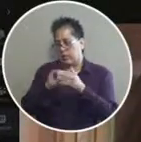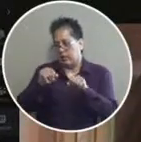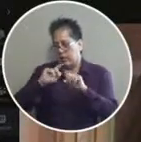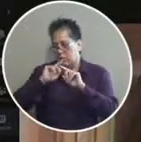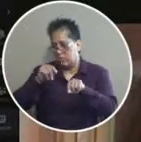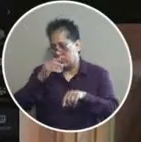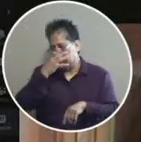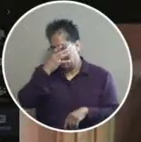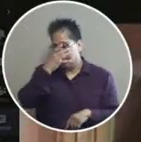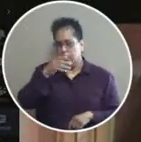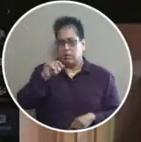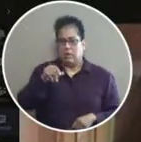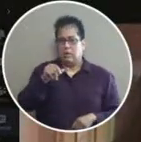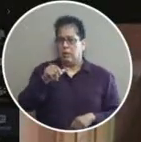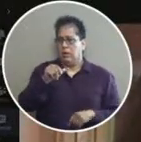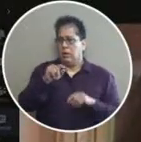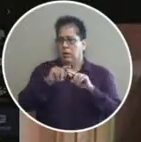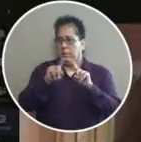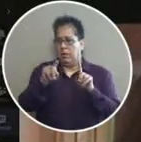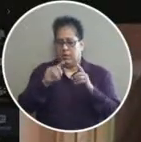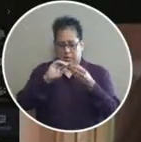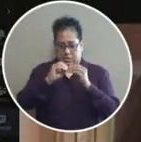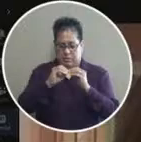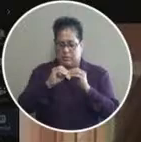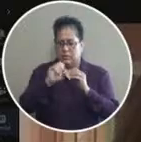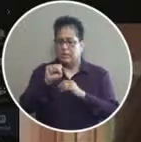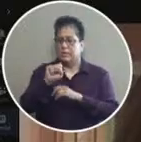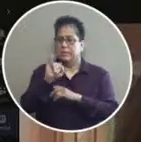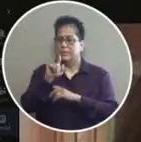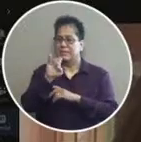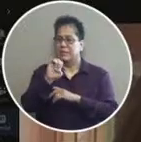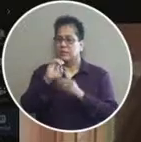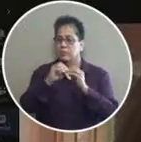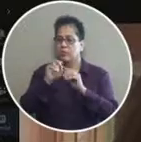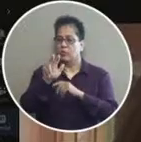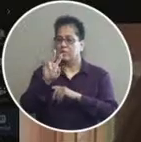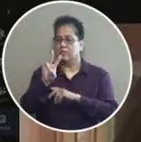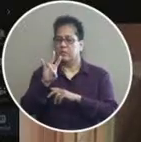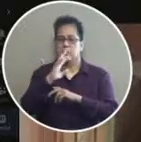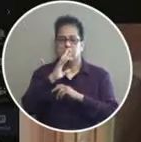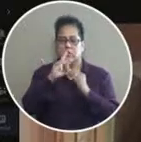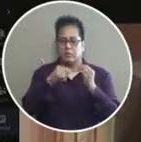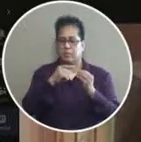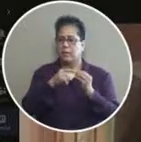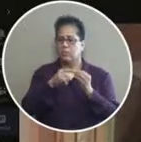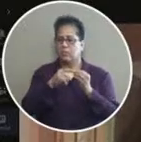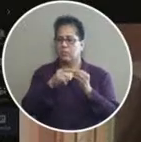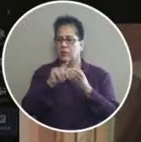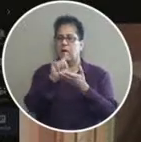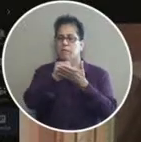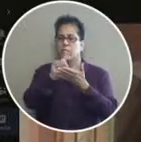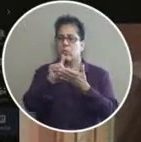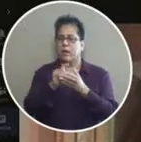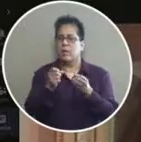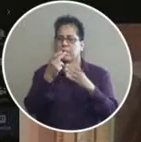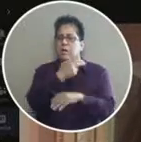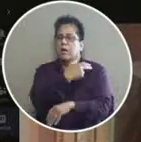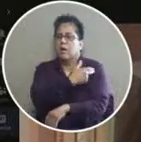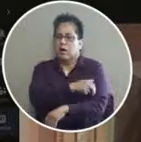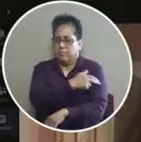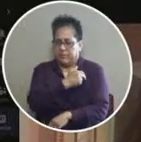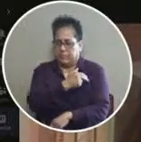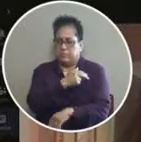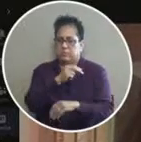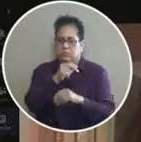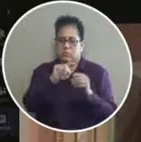not on the call still, but on slide 37, it talked about hospital admissions per week as of May